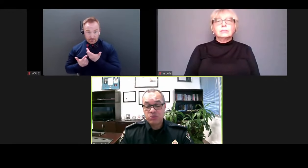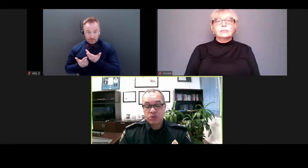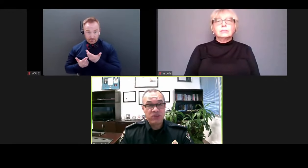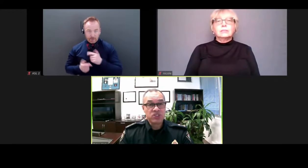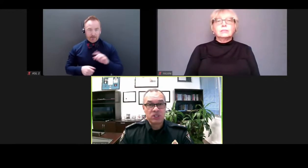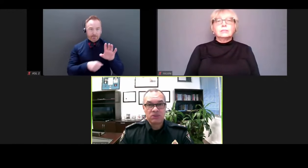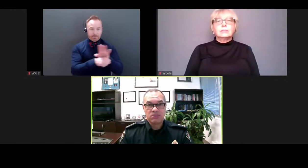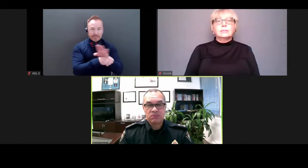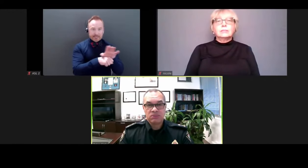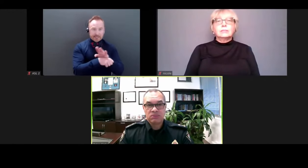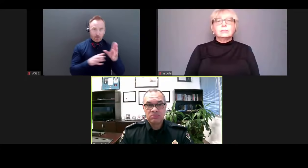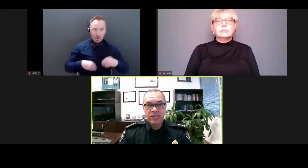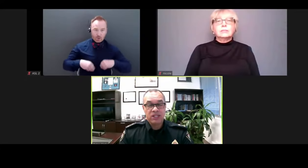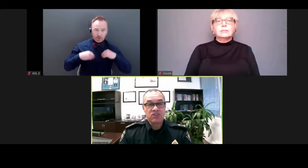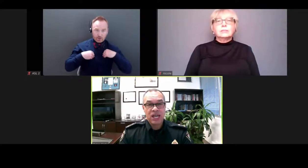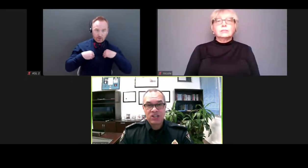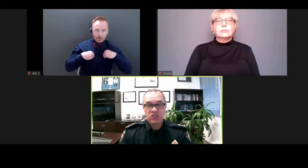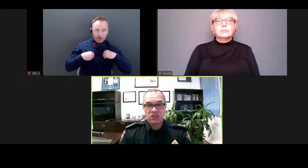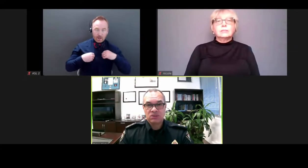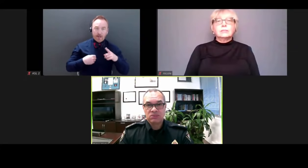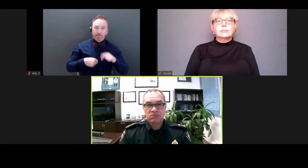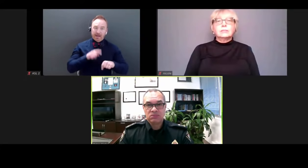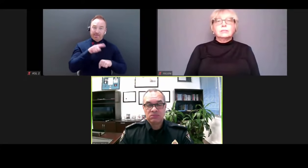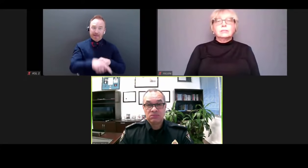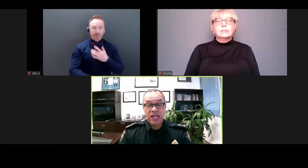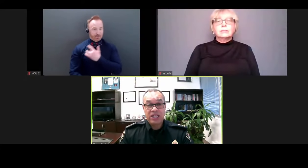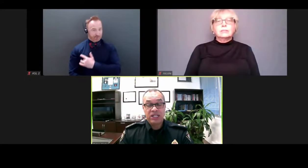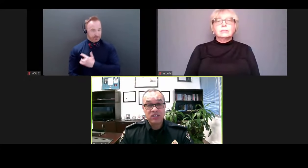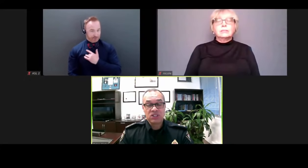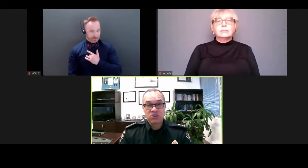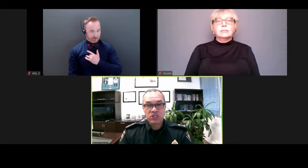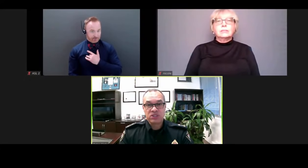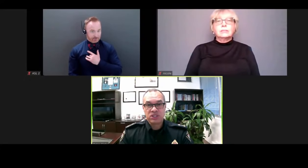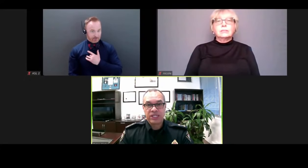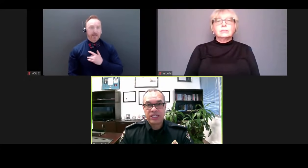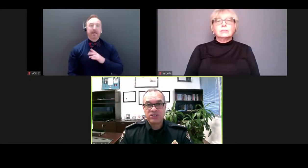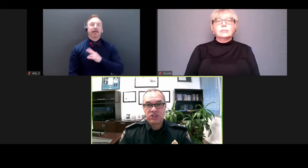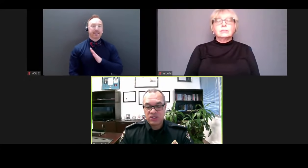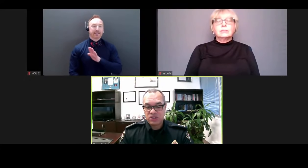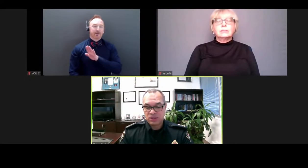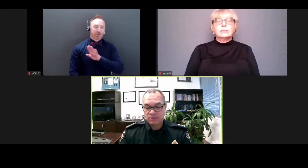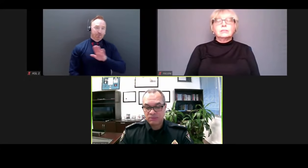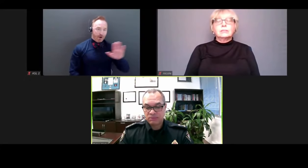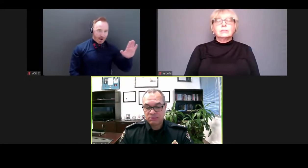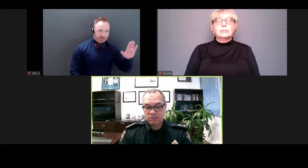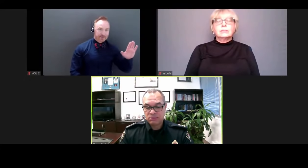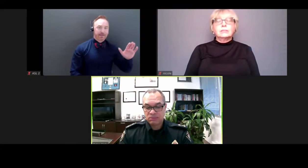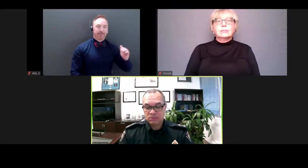but it is provincial. It is national, and it is increasingly international.